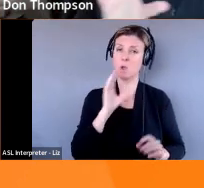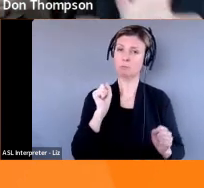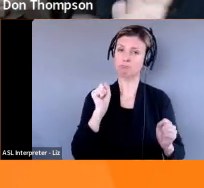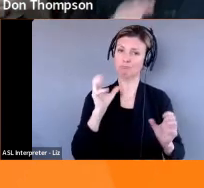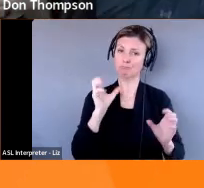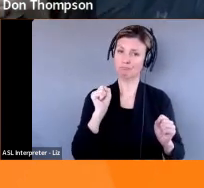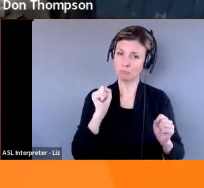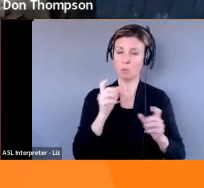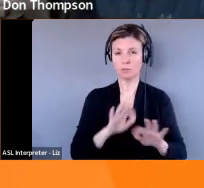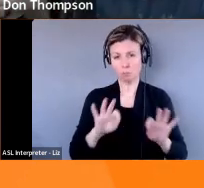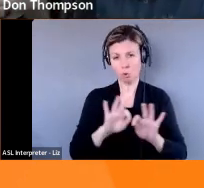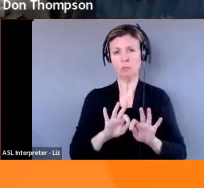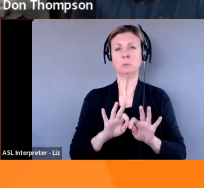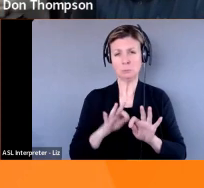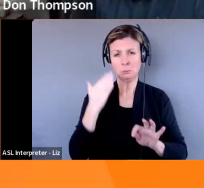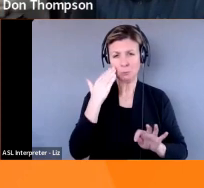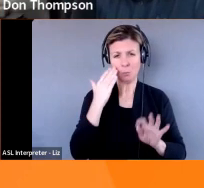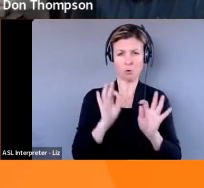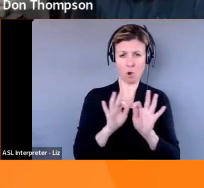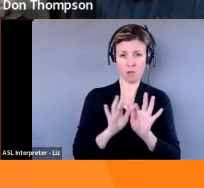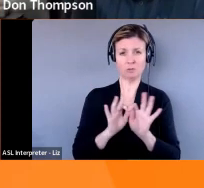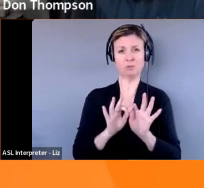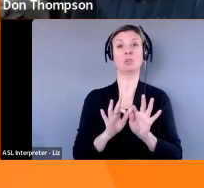that to make sure that we know the cost of shipping into Amazon.